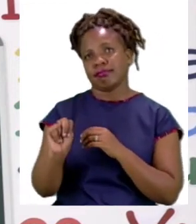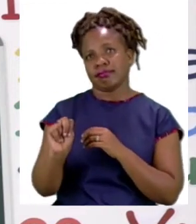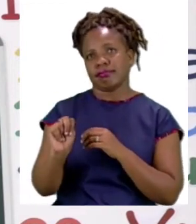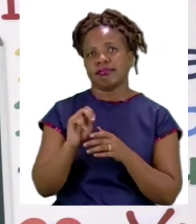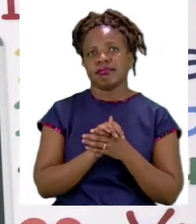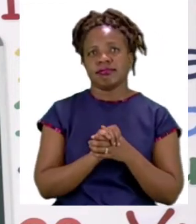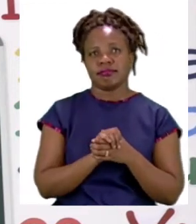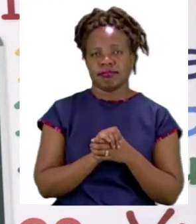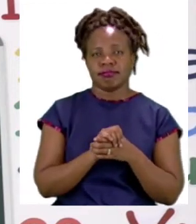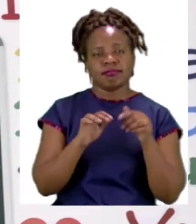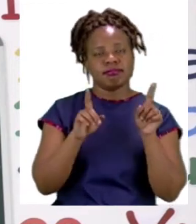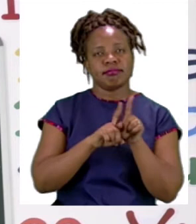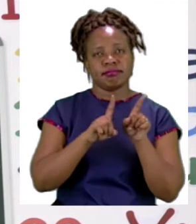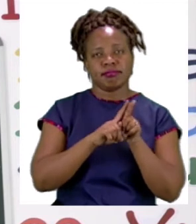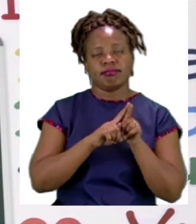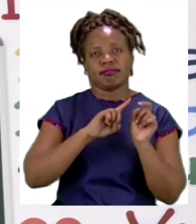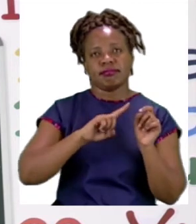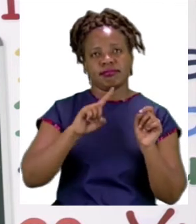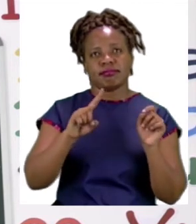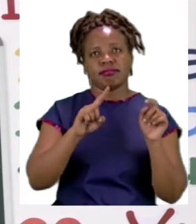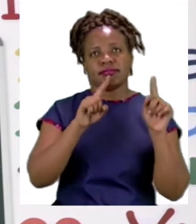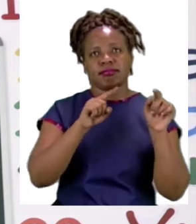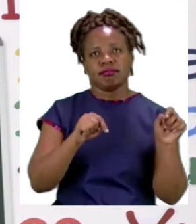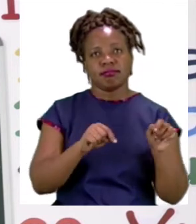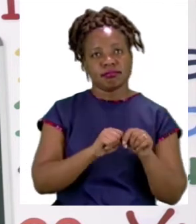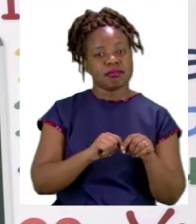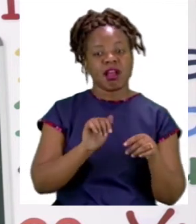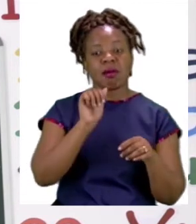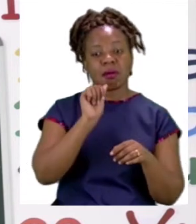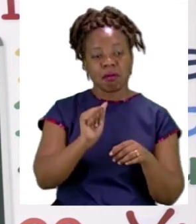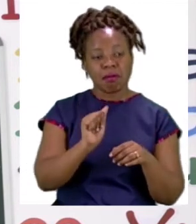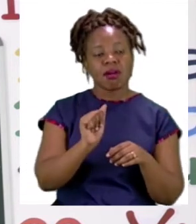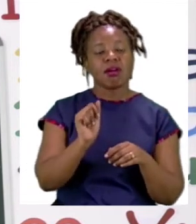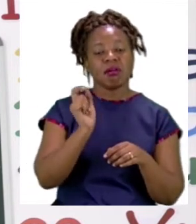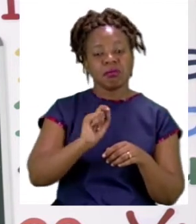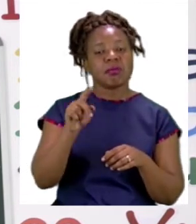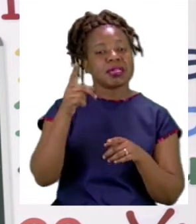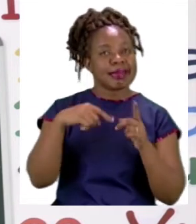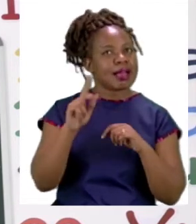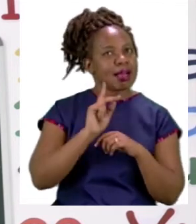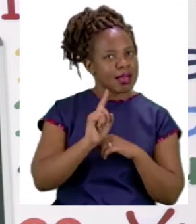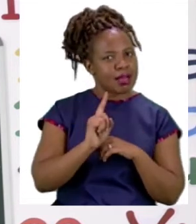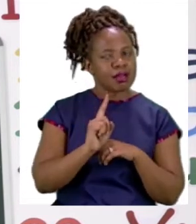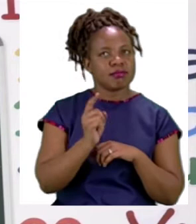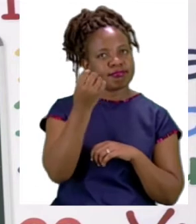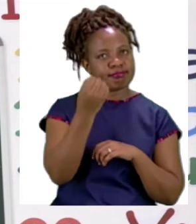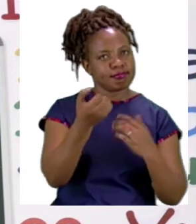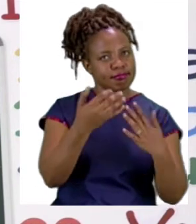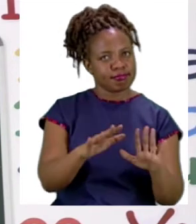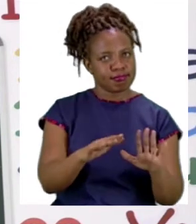with our R. And now there is no need to write an A because it's already there. And then we say